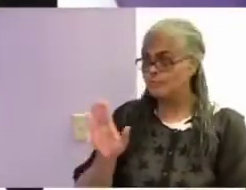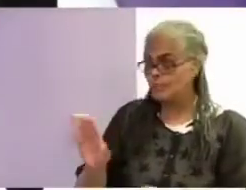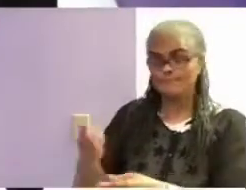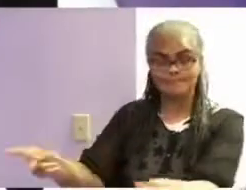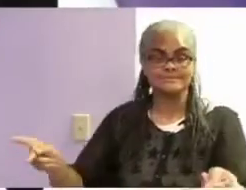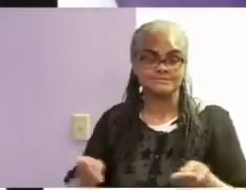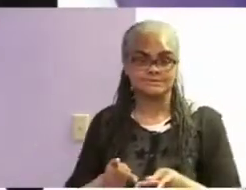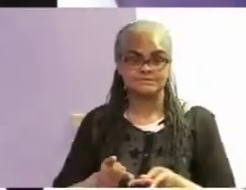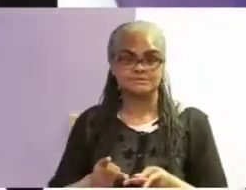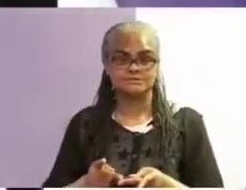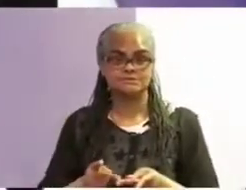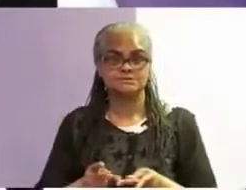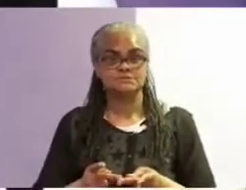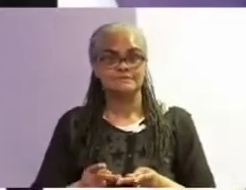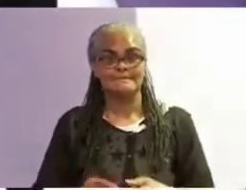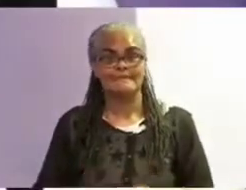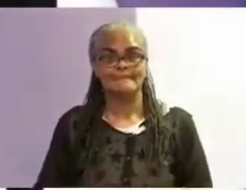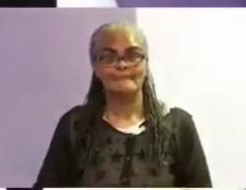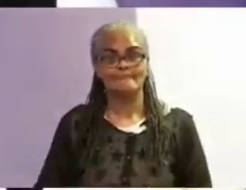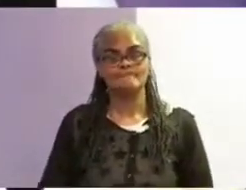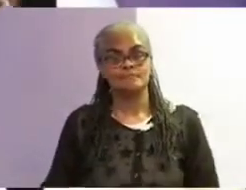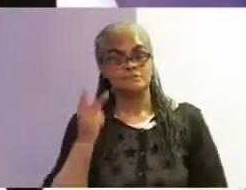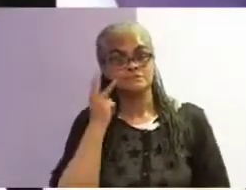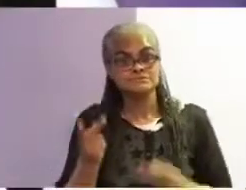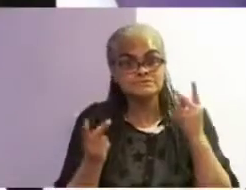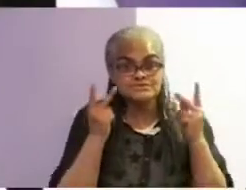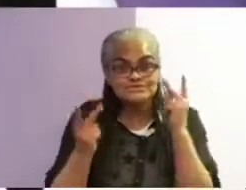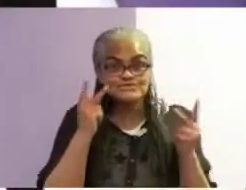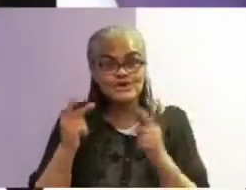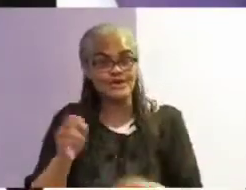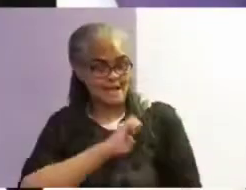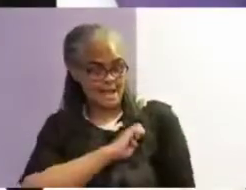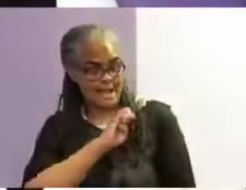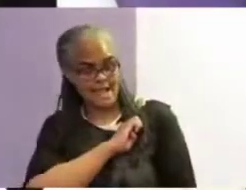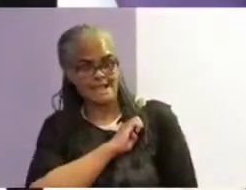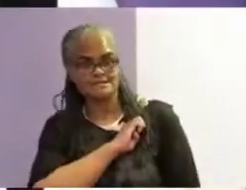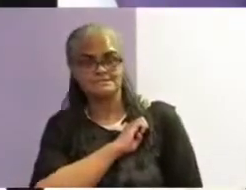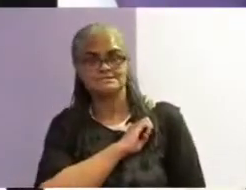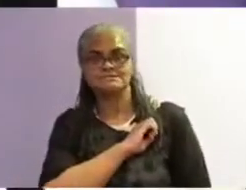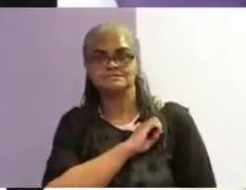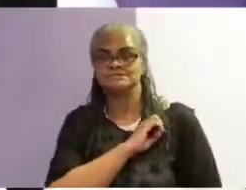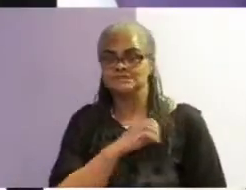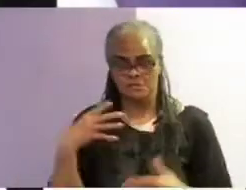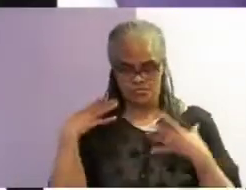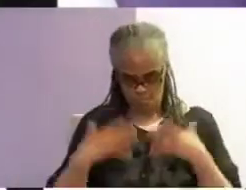Elisha, he took off his mantle. He threw it at him.